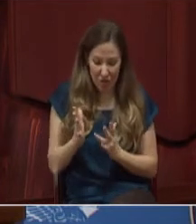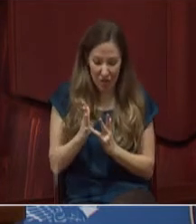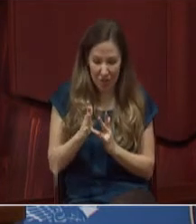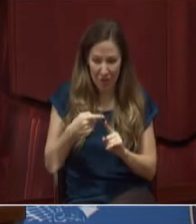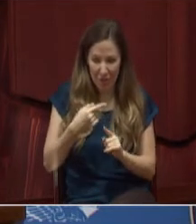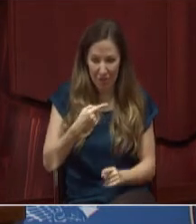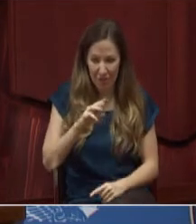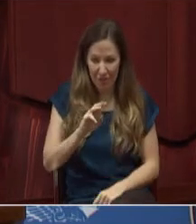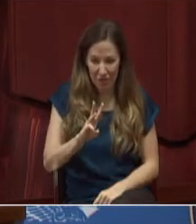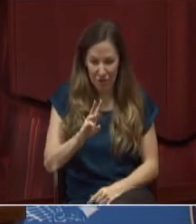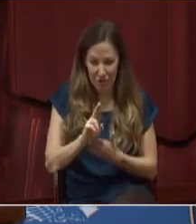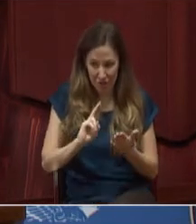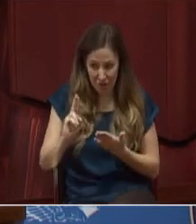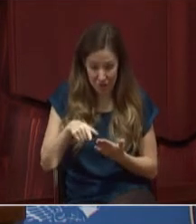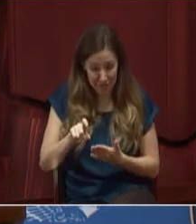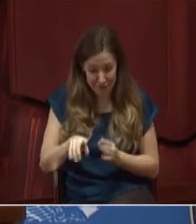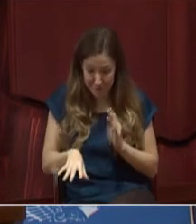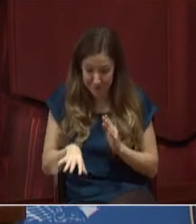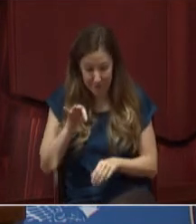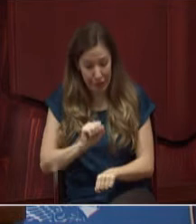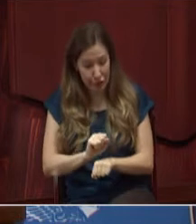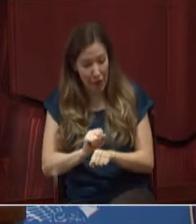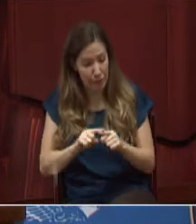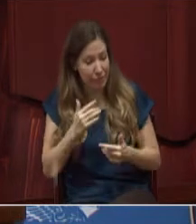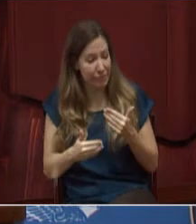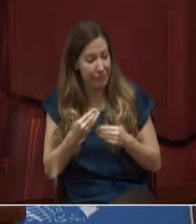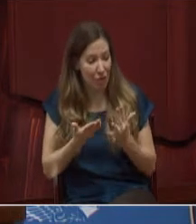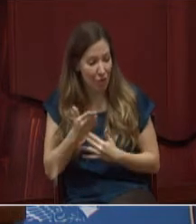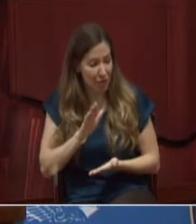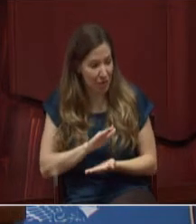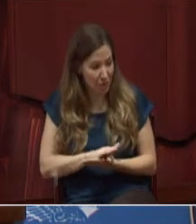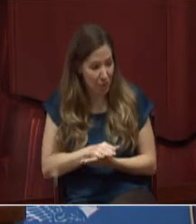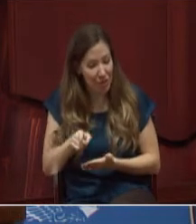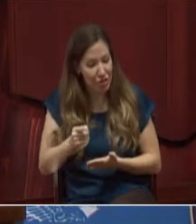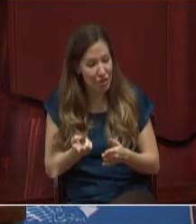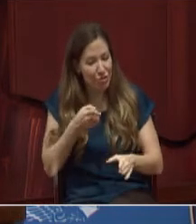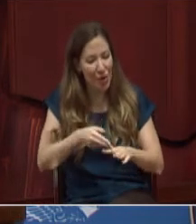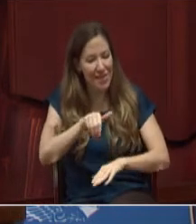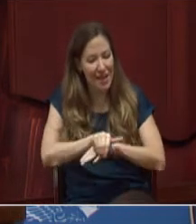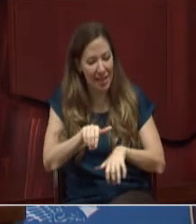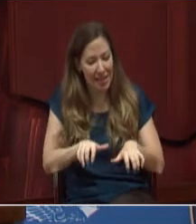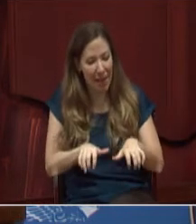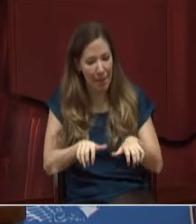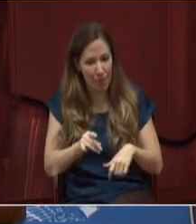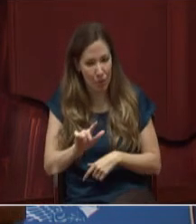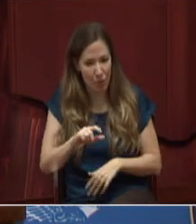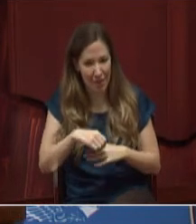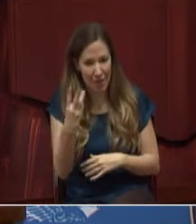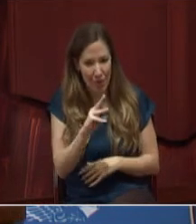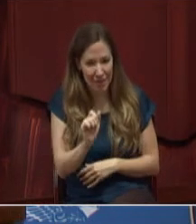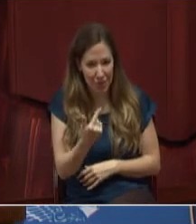University, needing to work her way through school, she joined the night typing pool in the West Wing for the